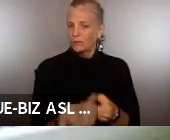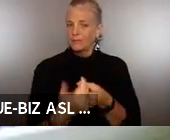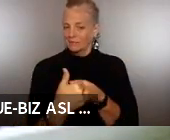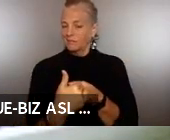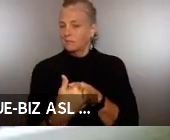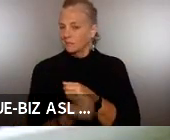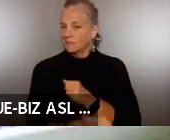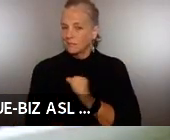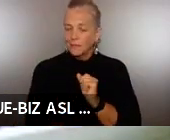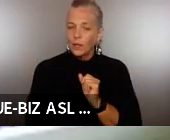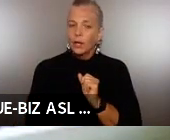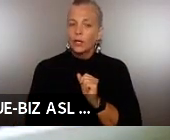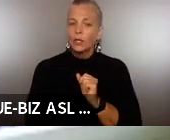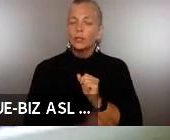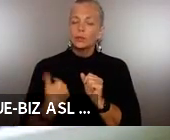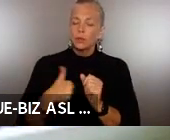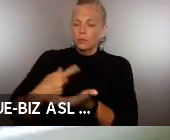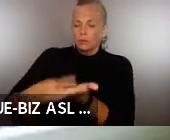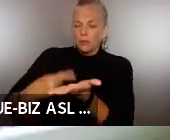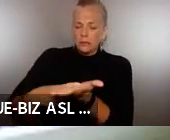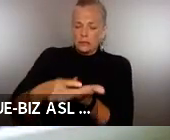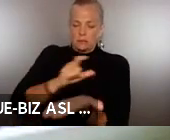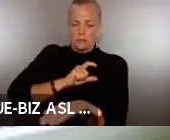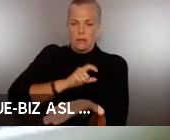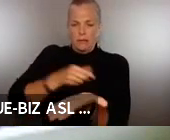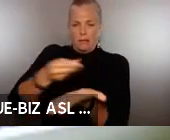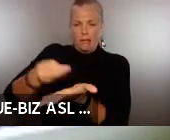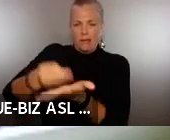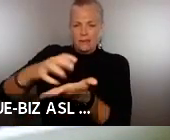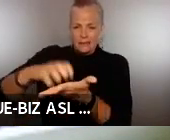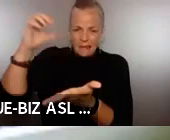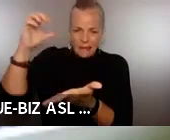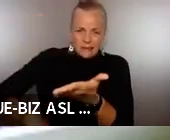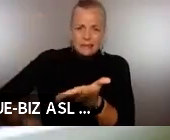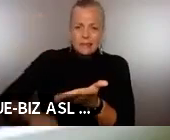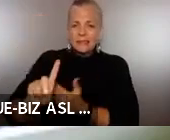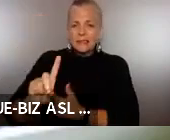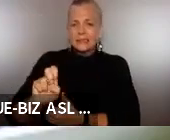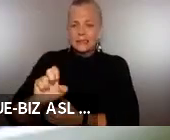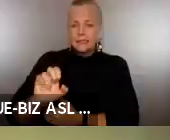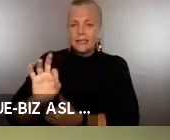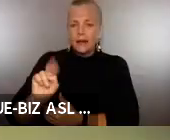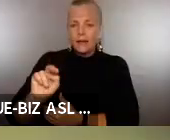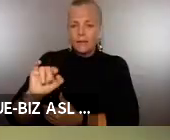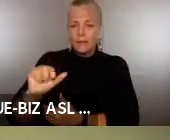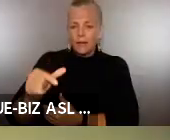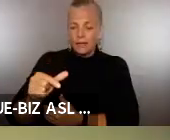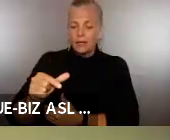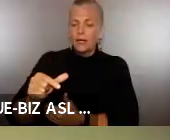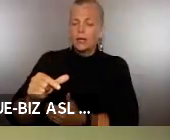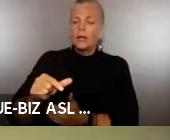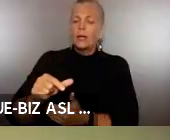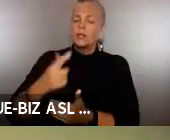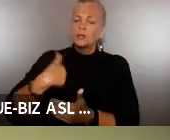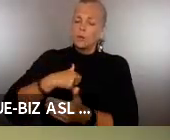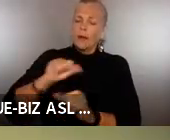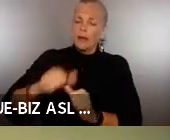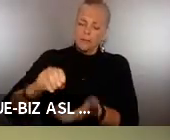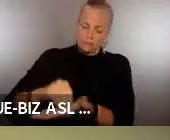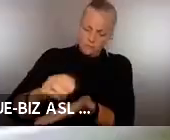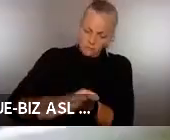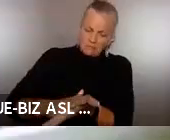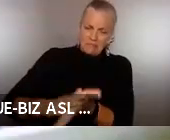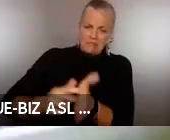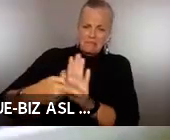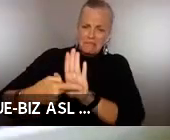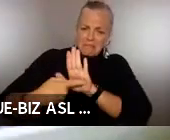defunding and what it really means, and not what people think it means. Mm-hmm. It's really